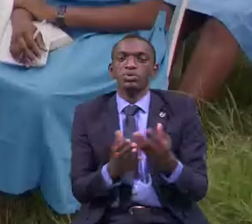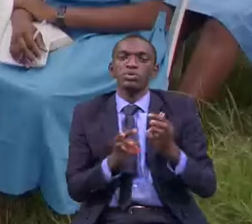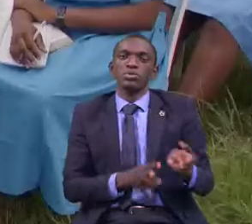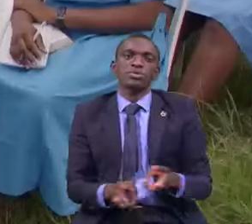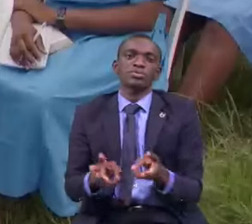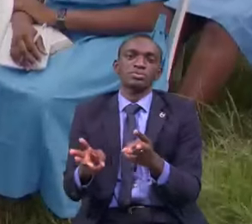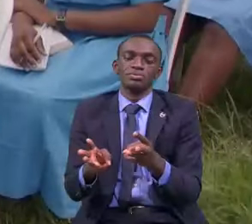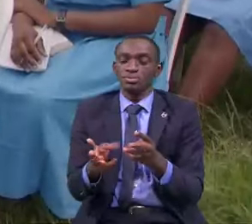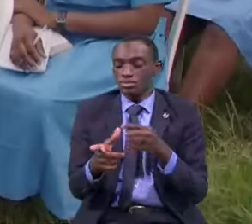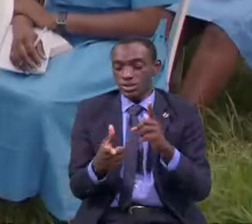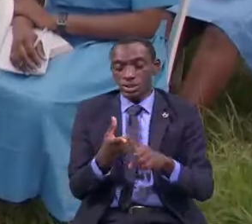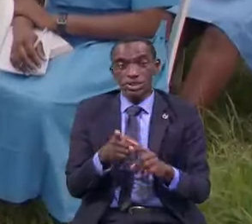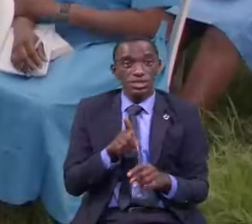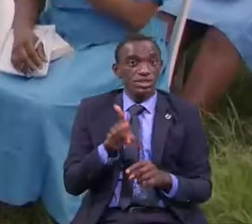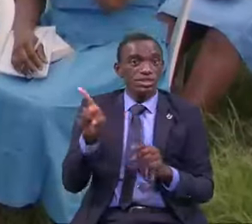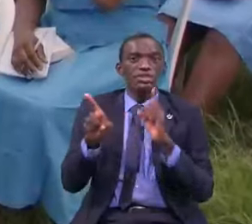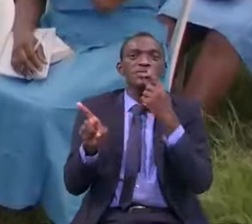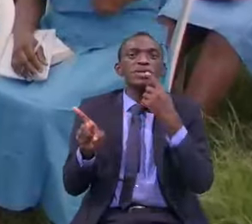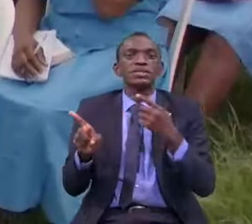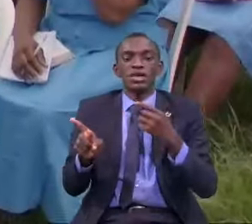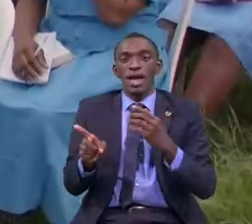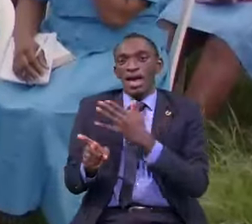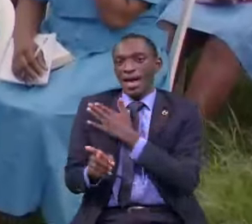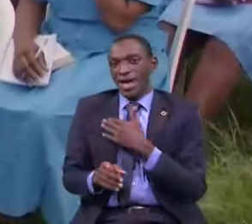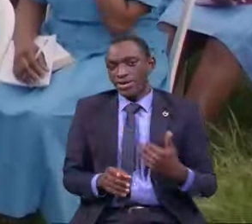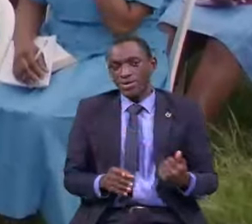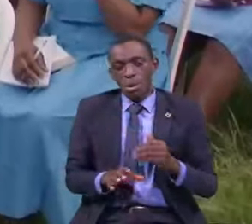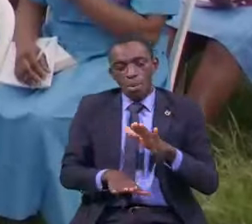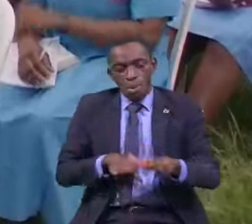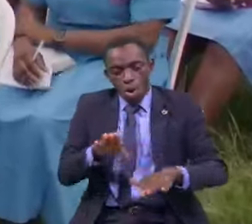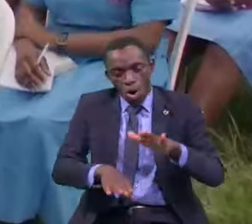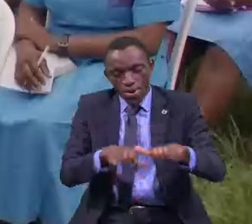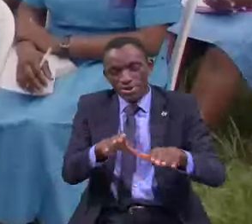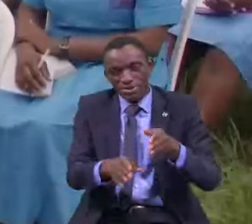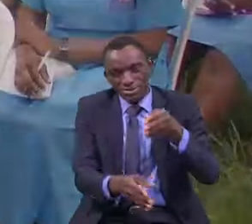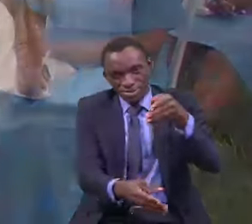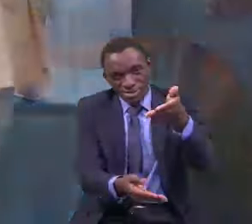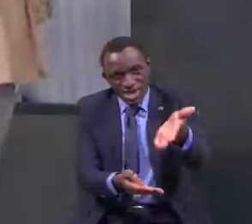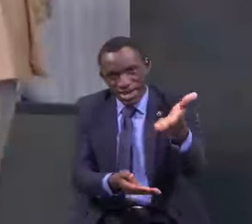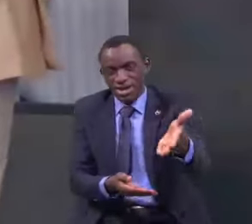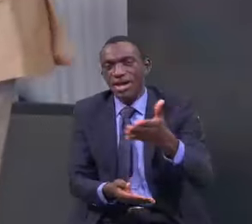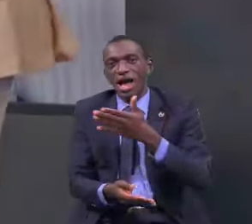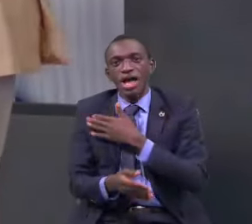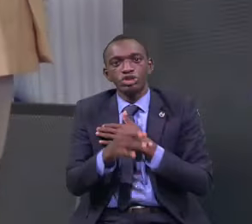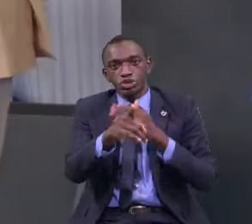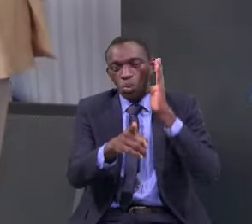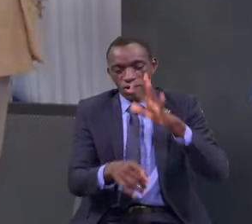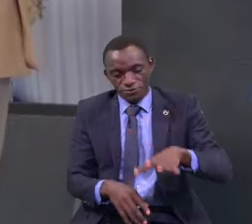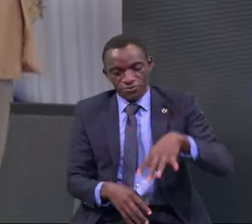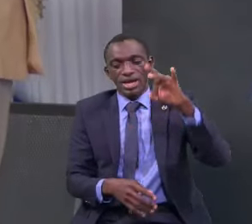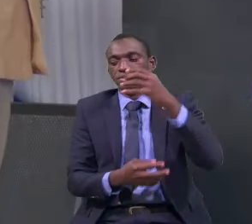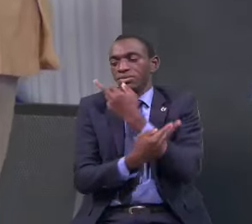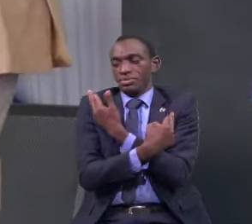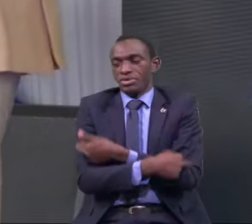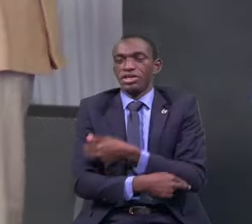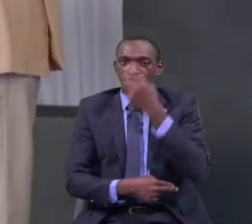And then it says, and walk therein, and ye shall find rest for your